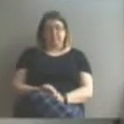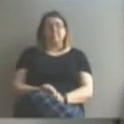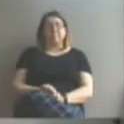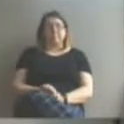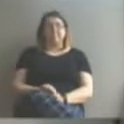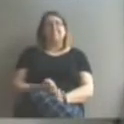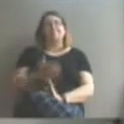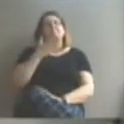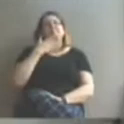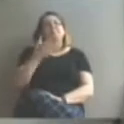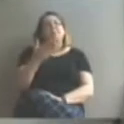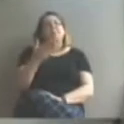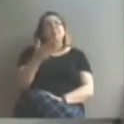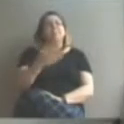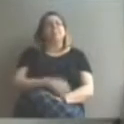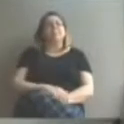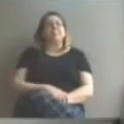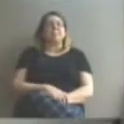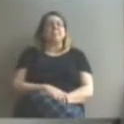Thank you.